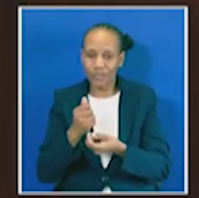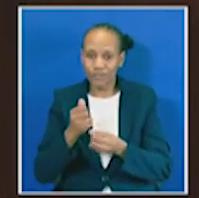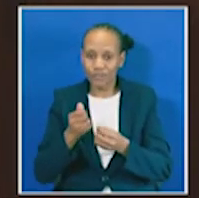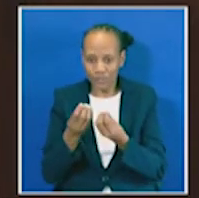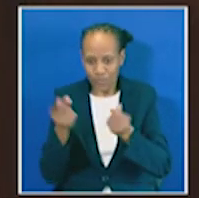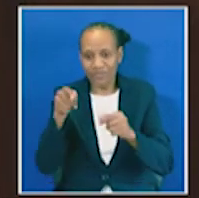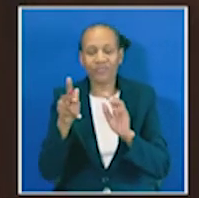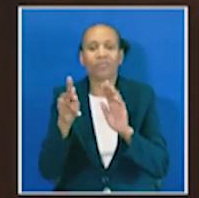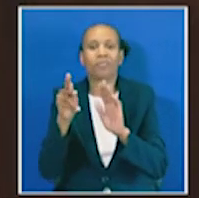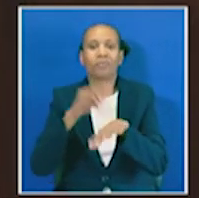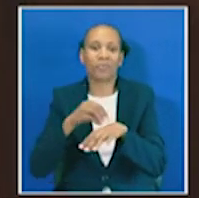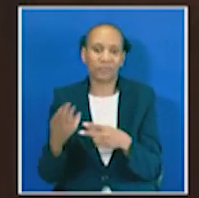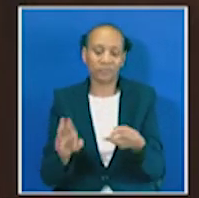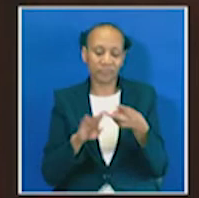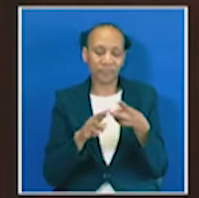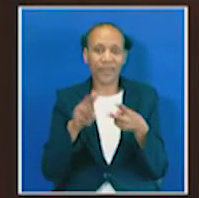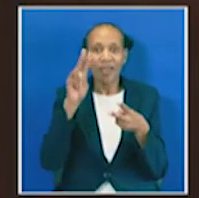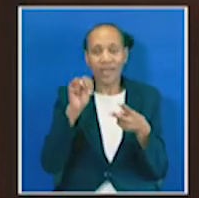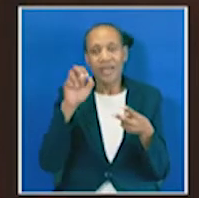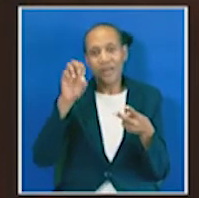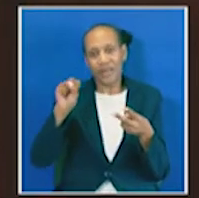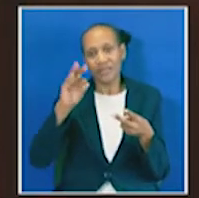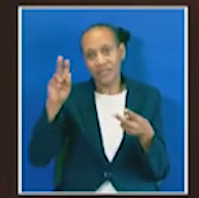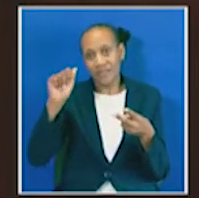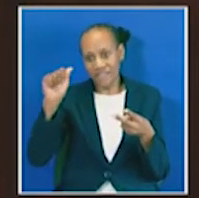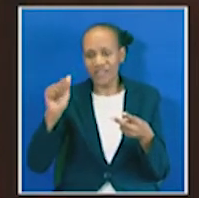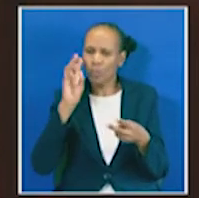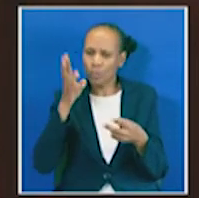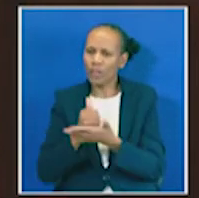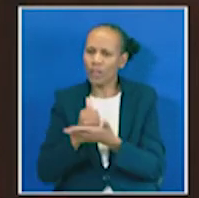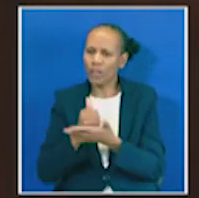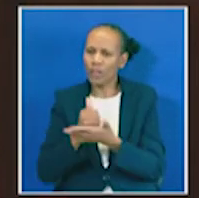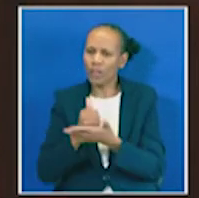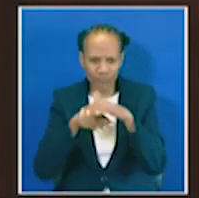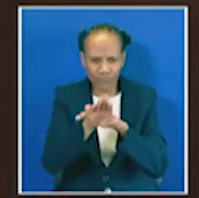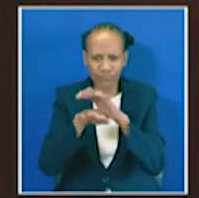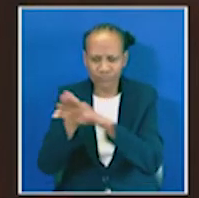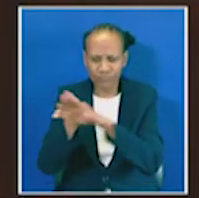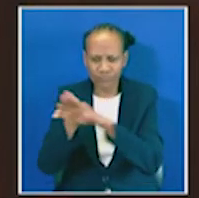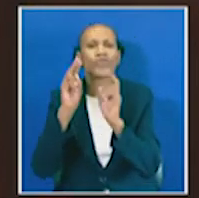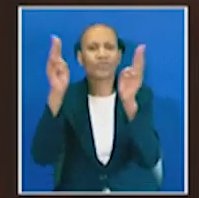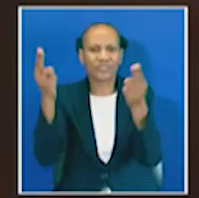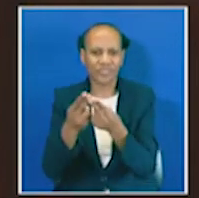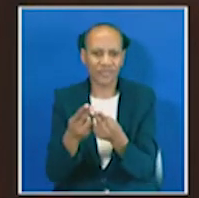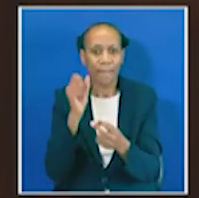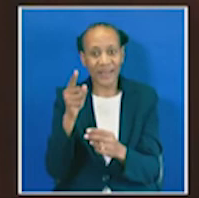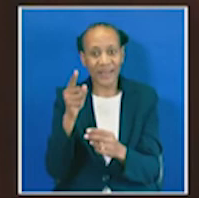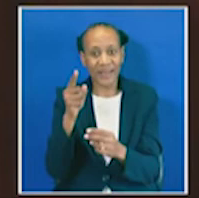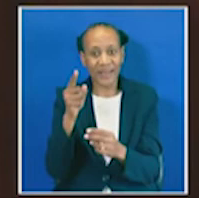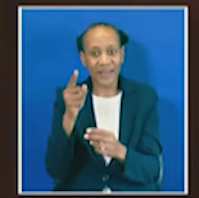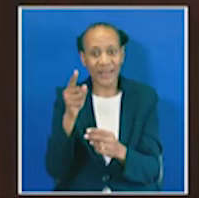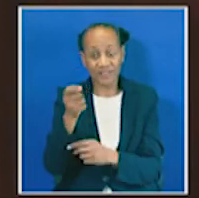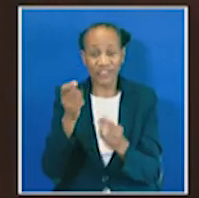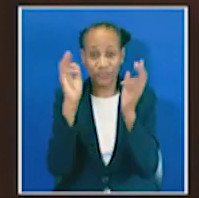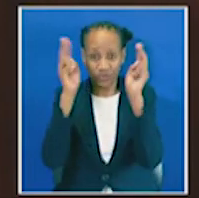Secondly, NSFAS funding helps to expand access, but fee structures at universities will have to be regulated. It does